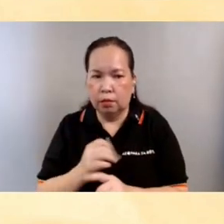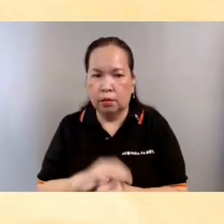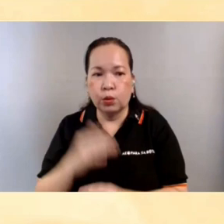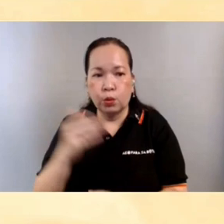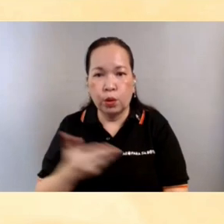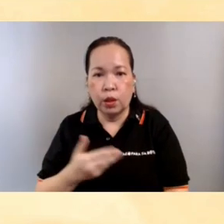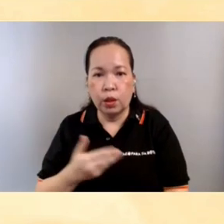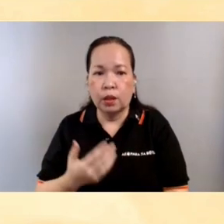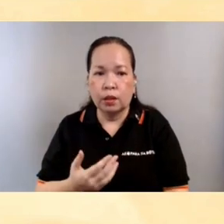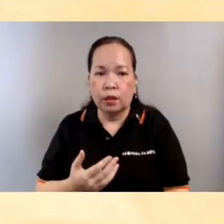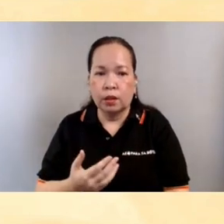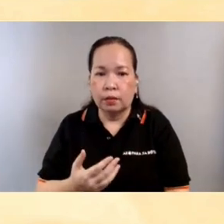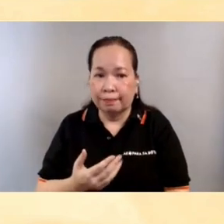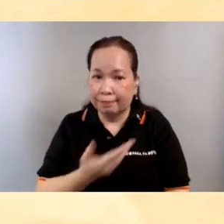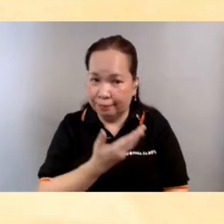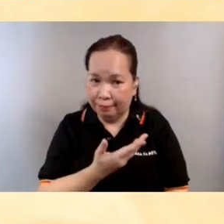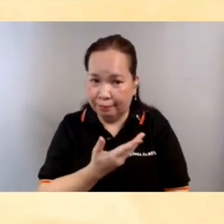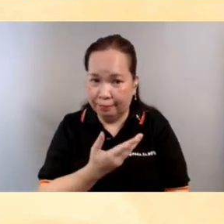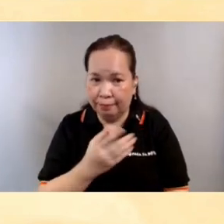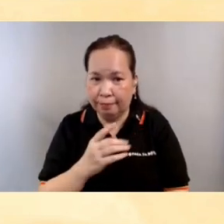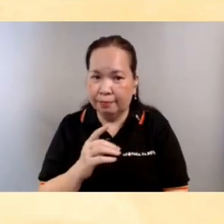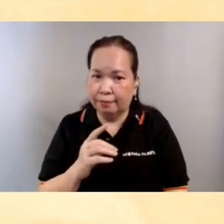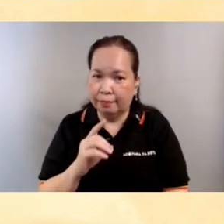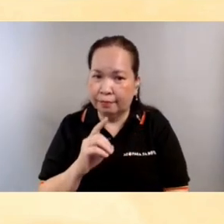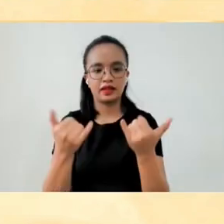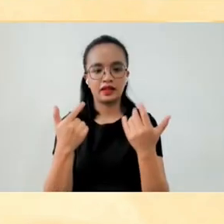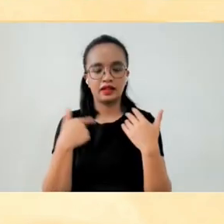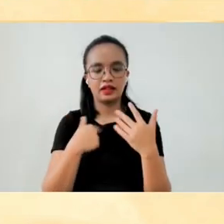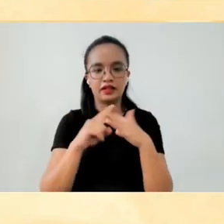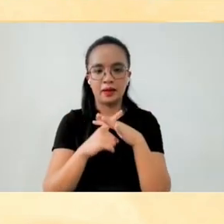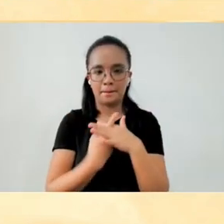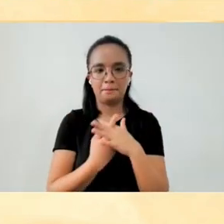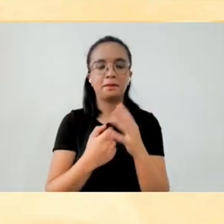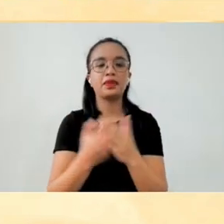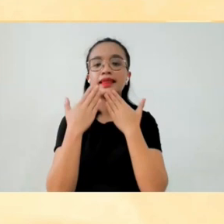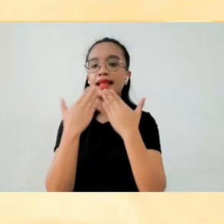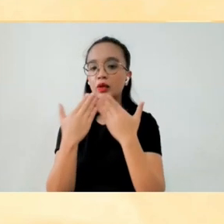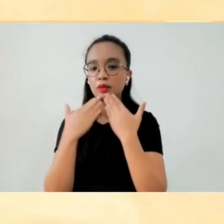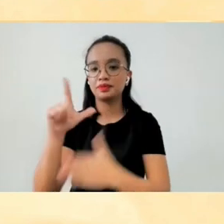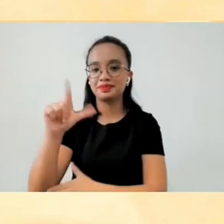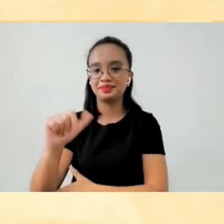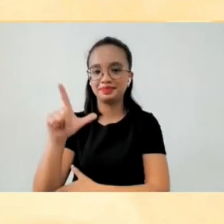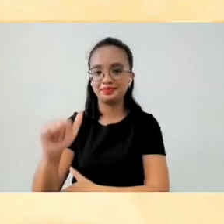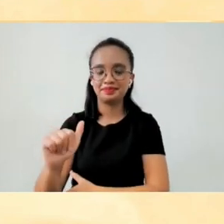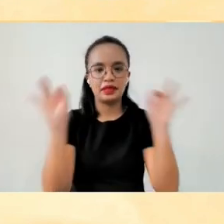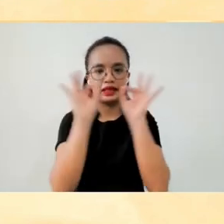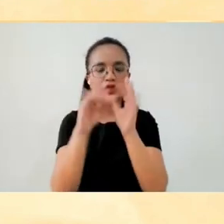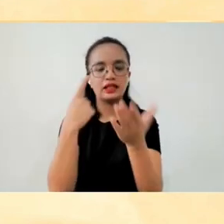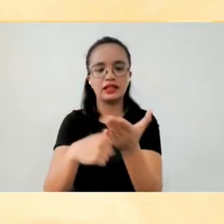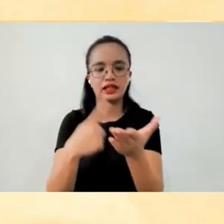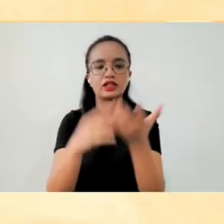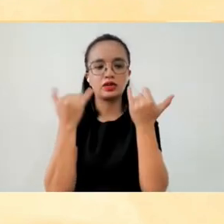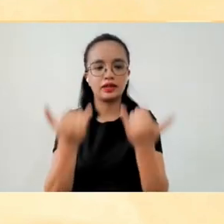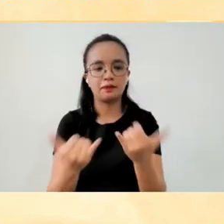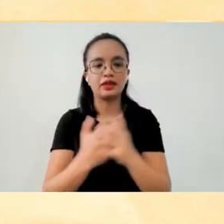Lourdes Hani A. Carandang, PhD, RSci. Thank you, Lala, for that wonderful introduction. Okay,